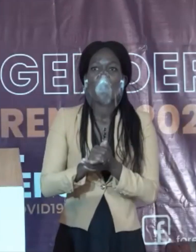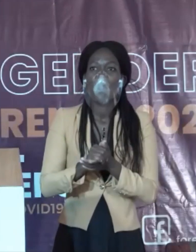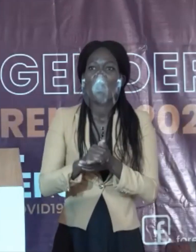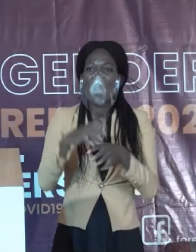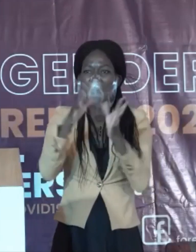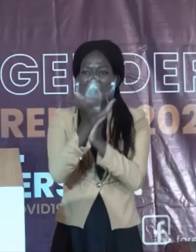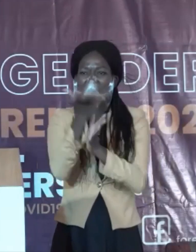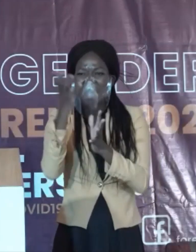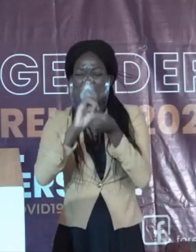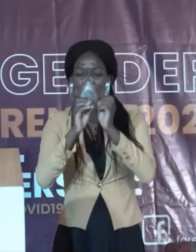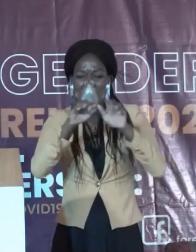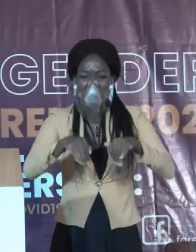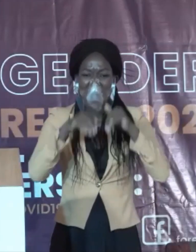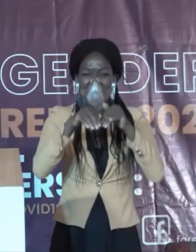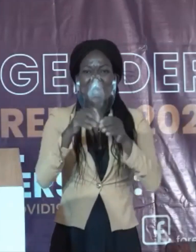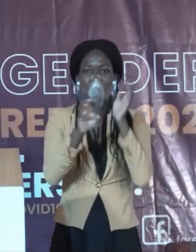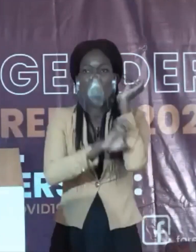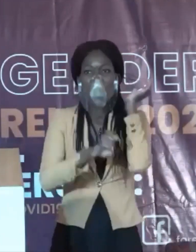Eritrea.